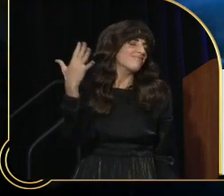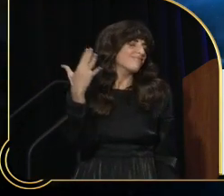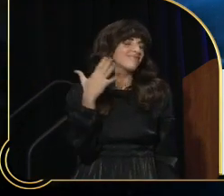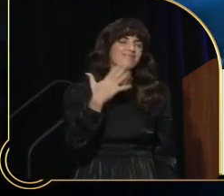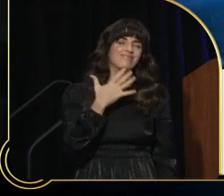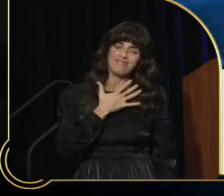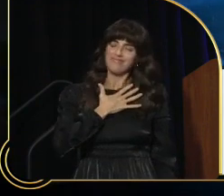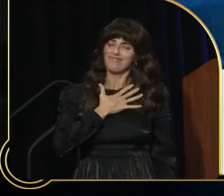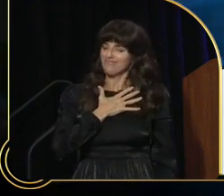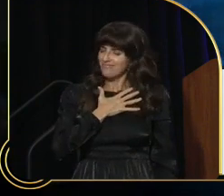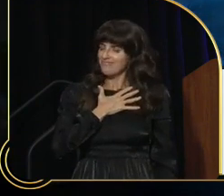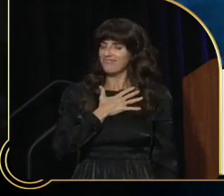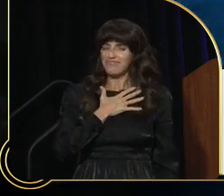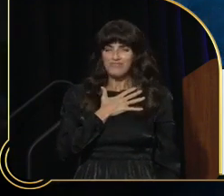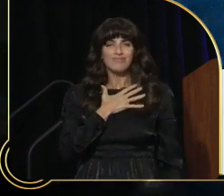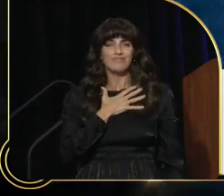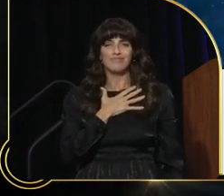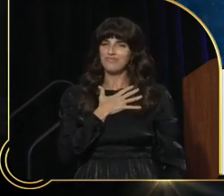All right.